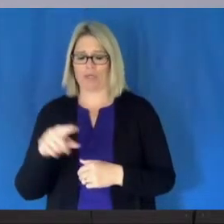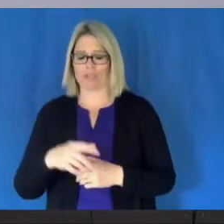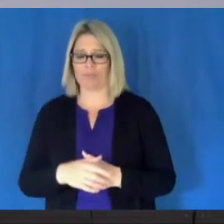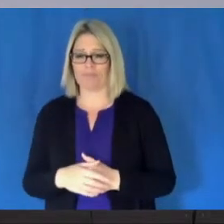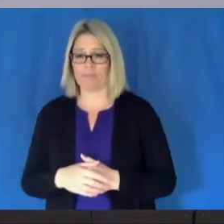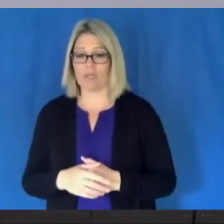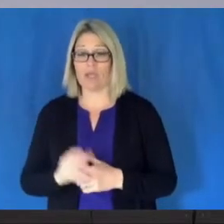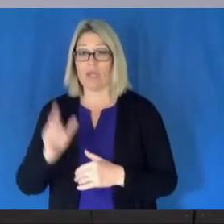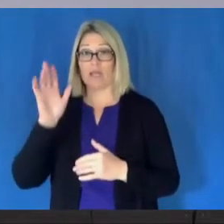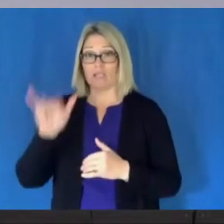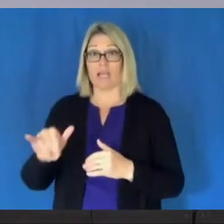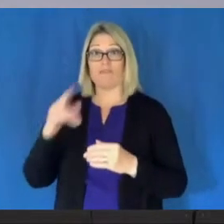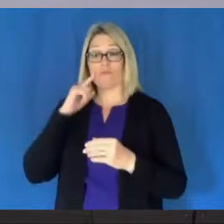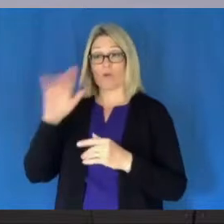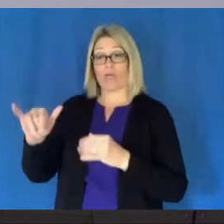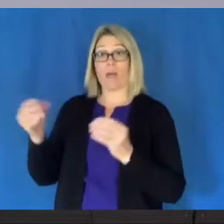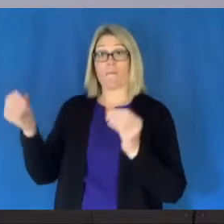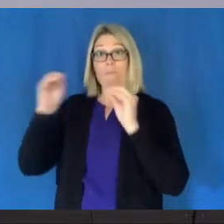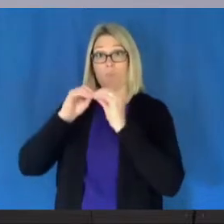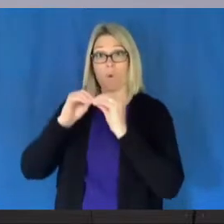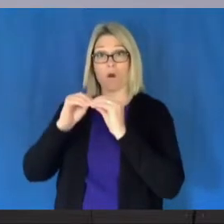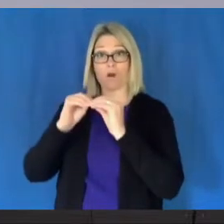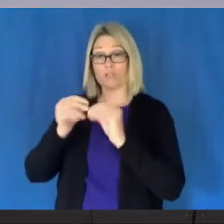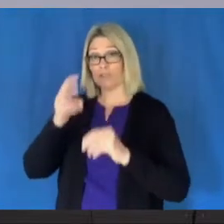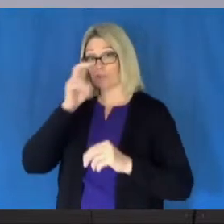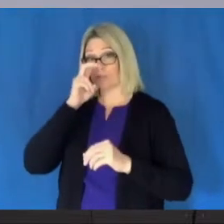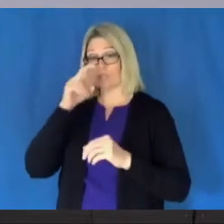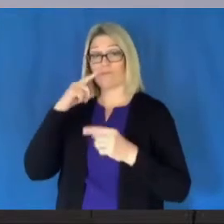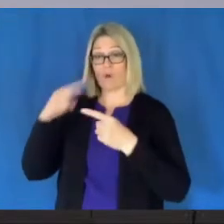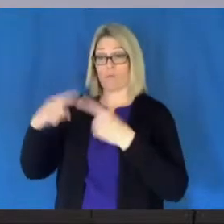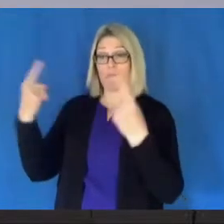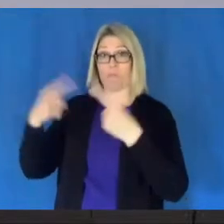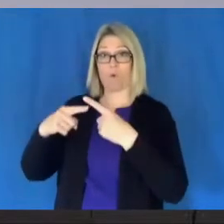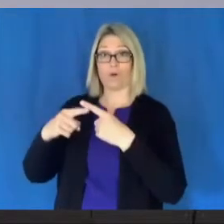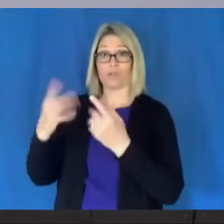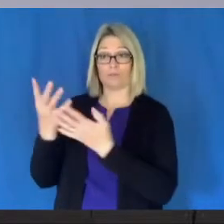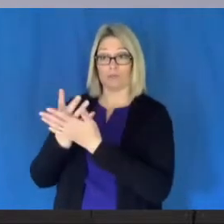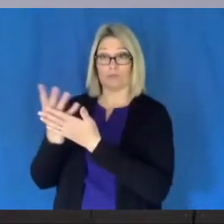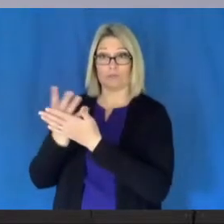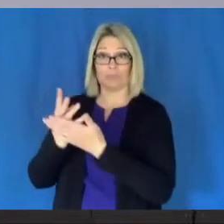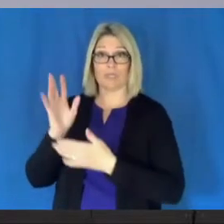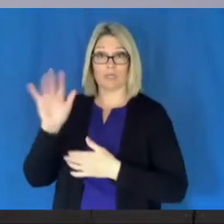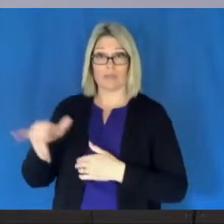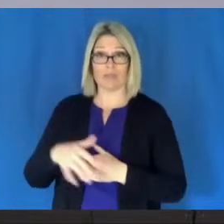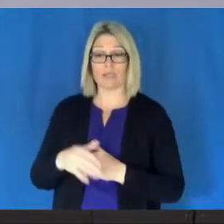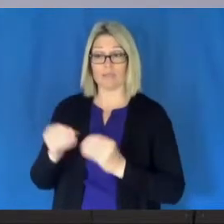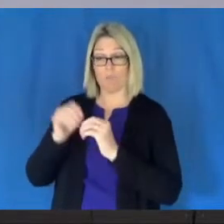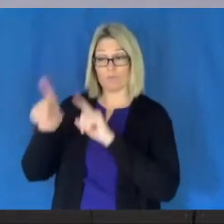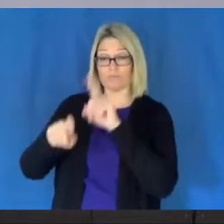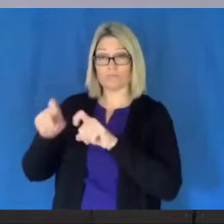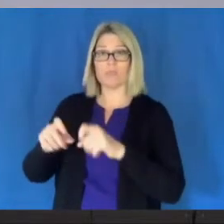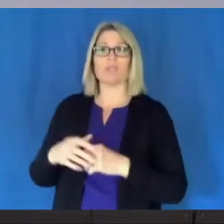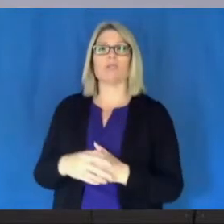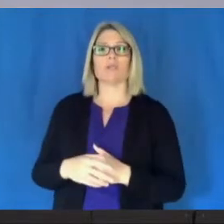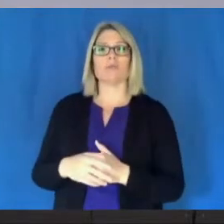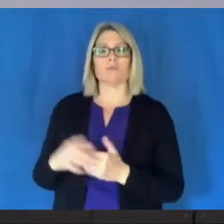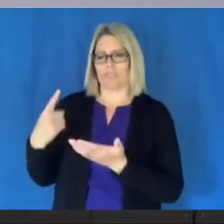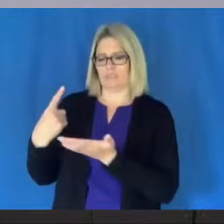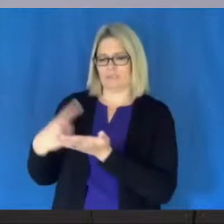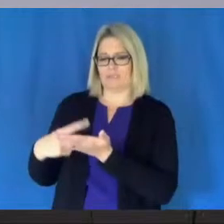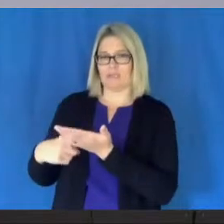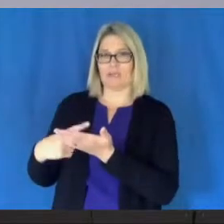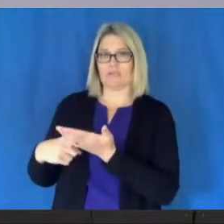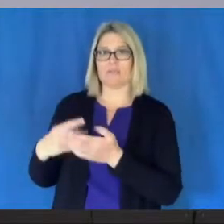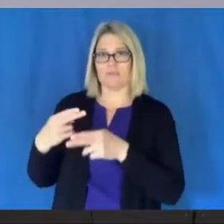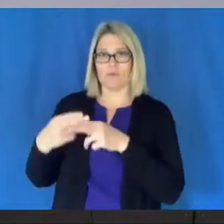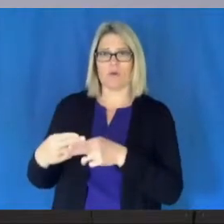the enhanced border screenings? Well, when we've talked about enhanced, well, there's